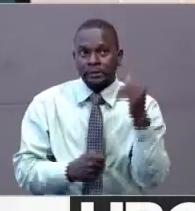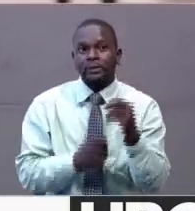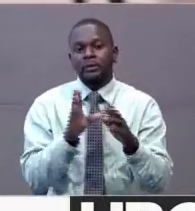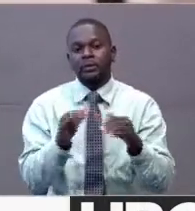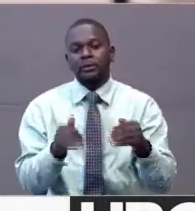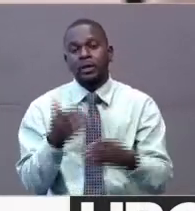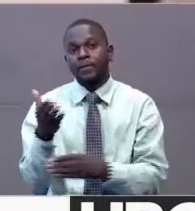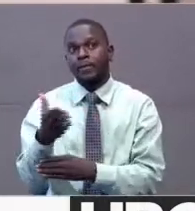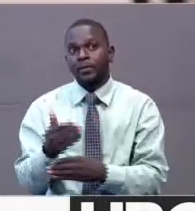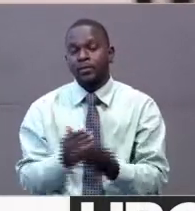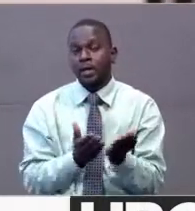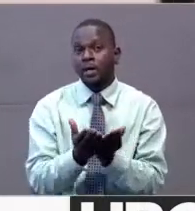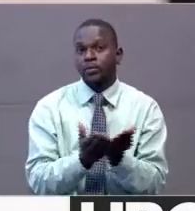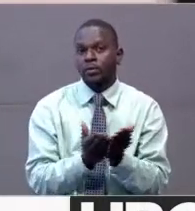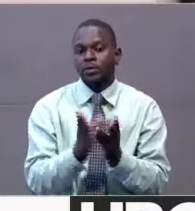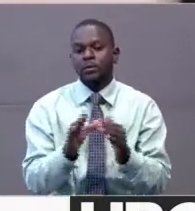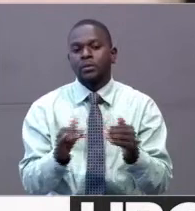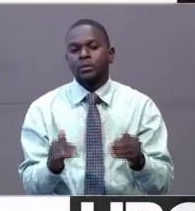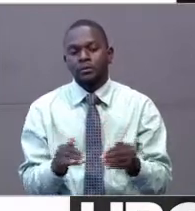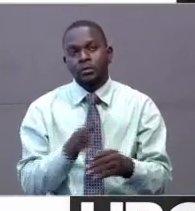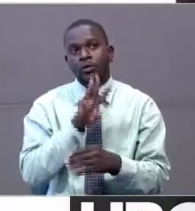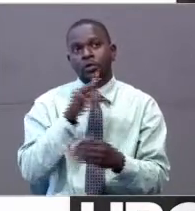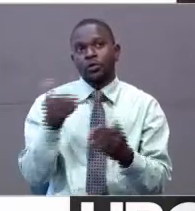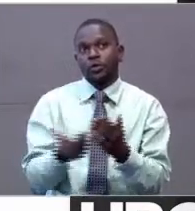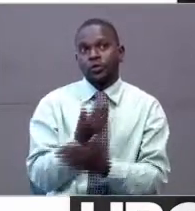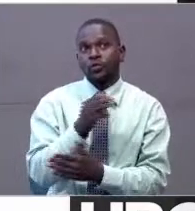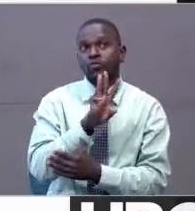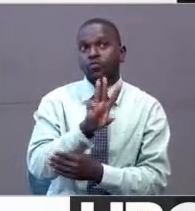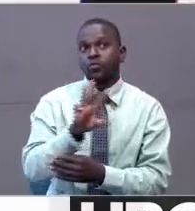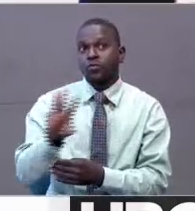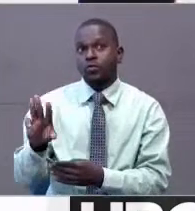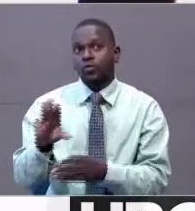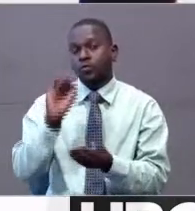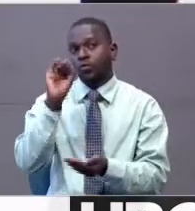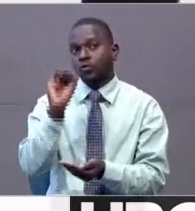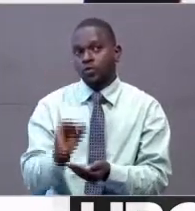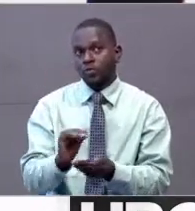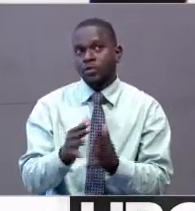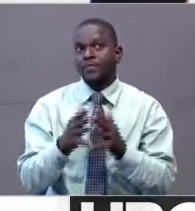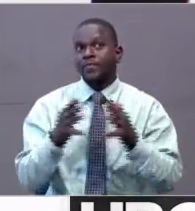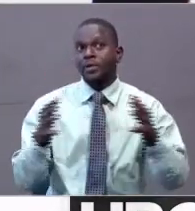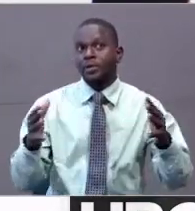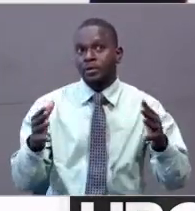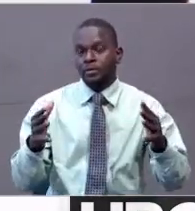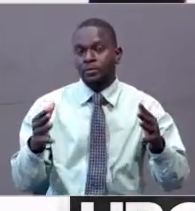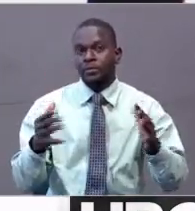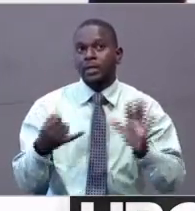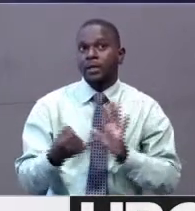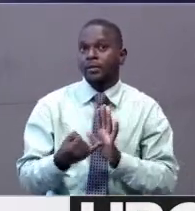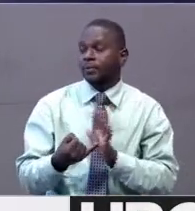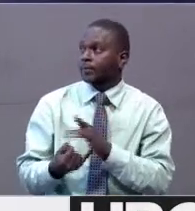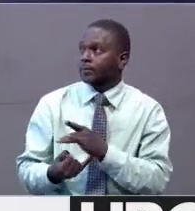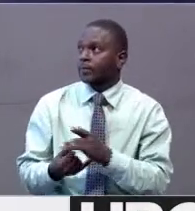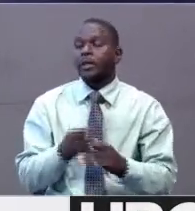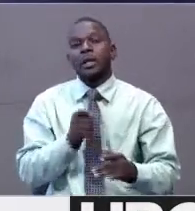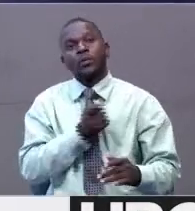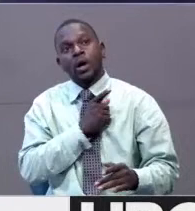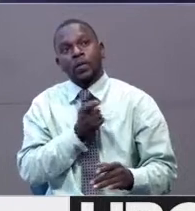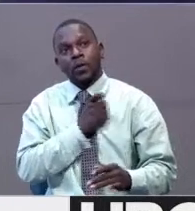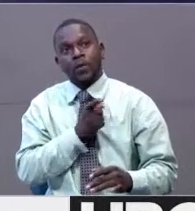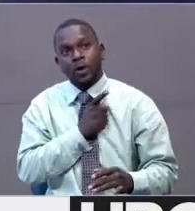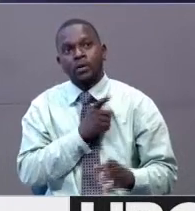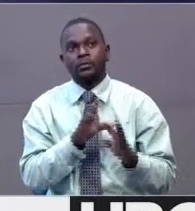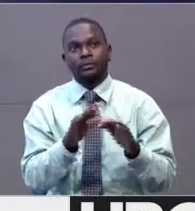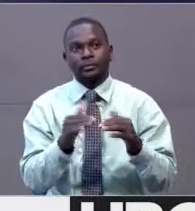the ministry's services, but the new portal will reduce this approach to a greater extent. The biggest complaints are